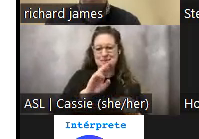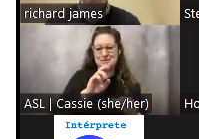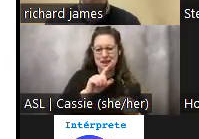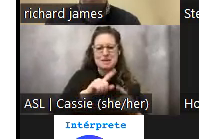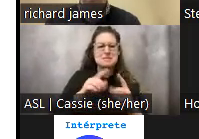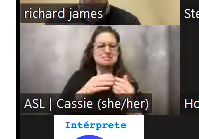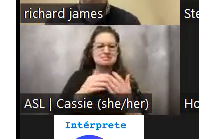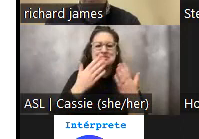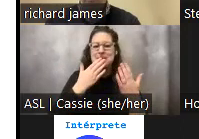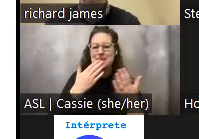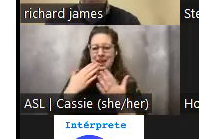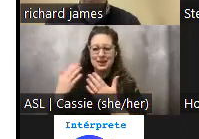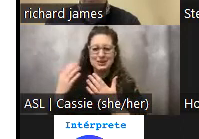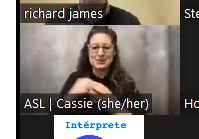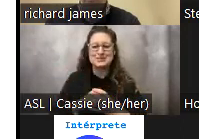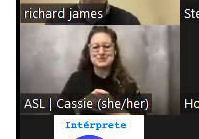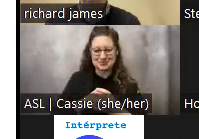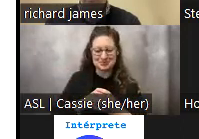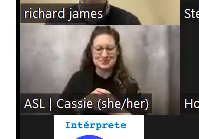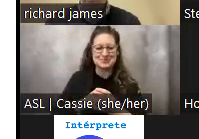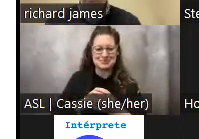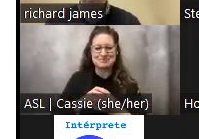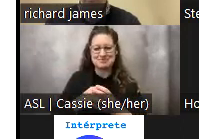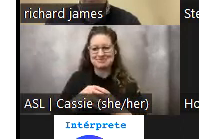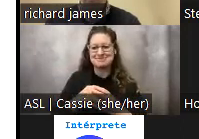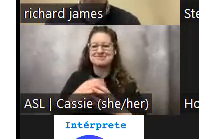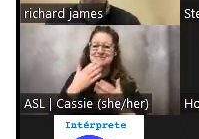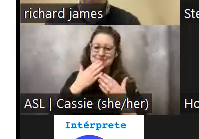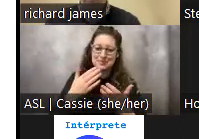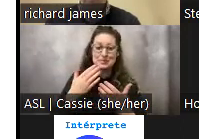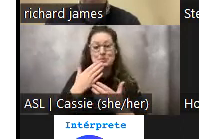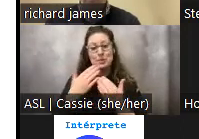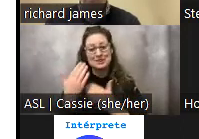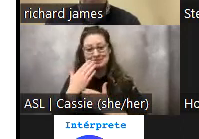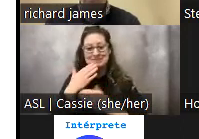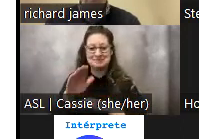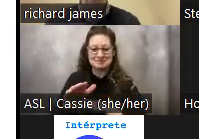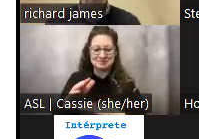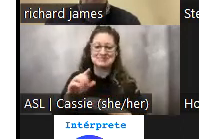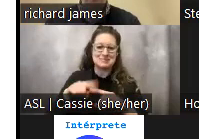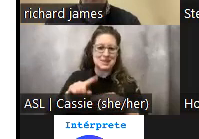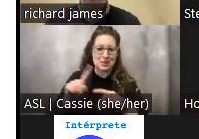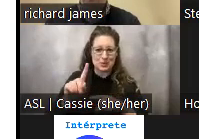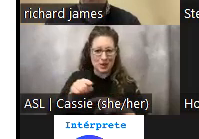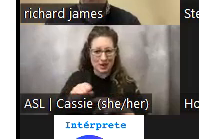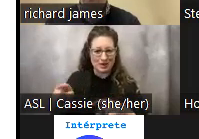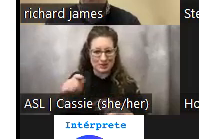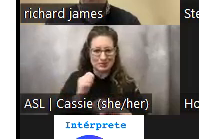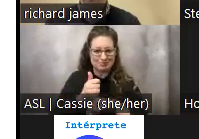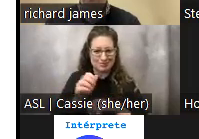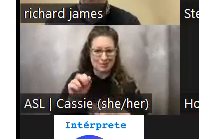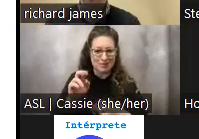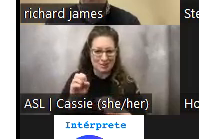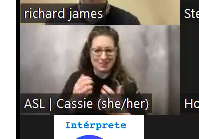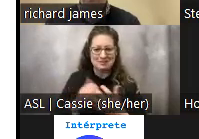everyone. Buenos días, bienvenidos, o buenas tardes, depende de dónde están. Bienvenidos. I'm